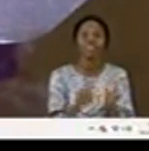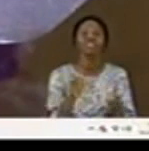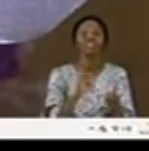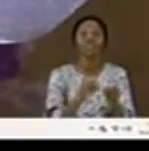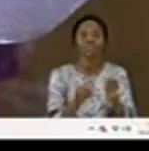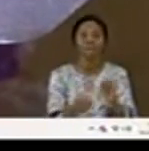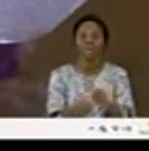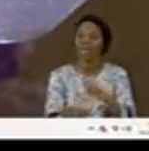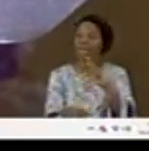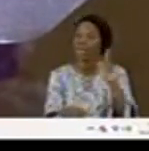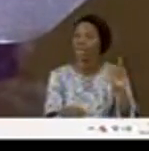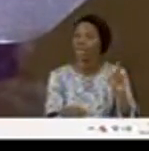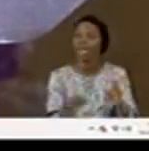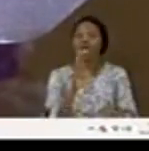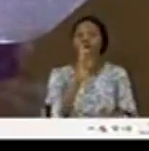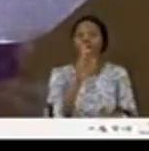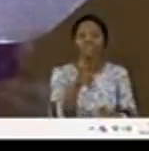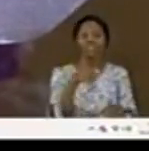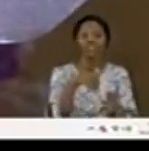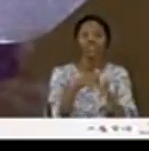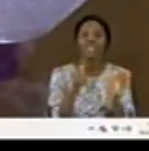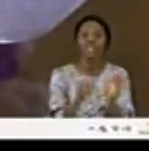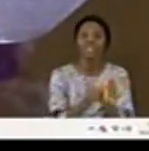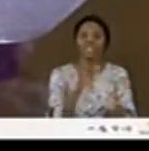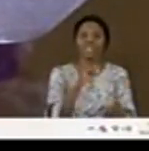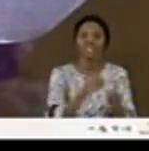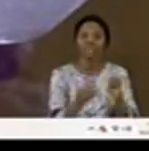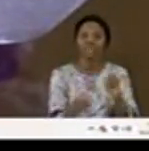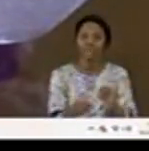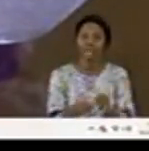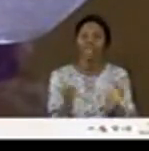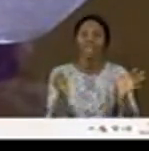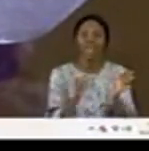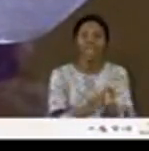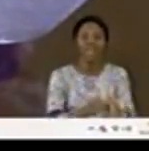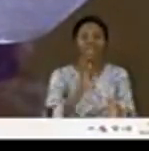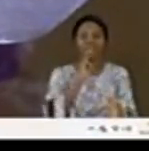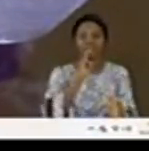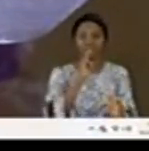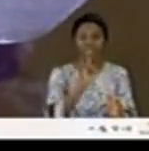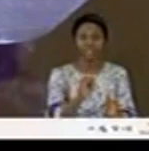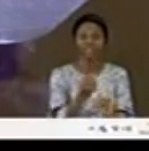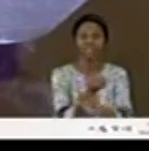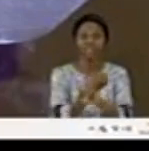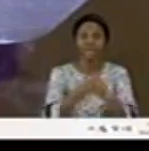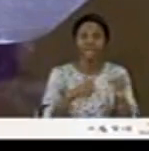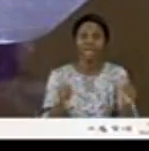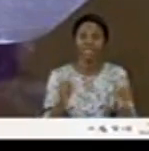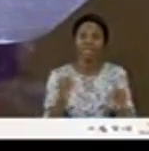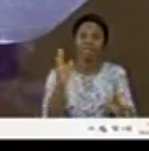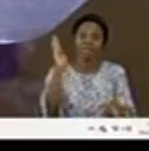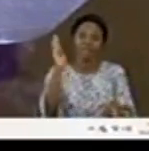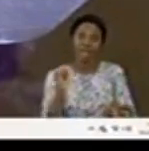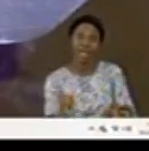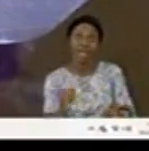in that number? Are you in that number? Saved by